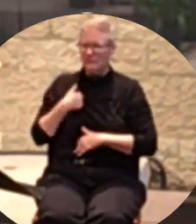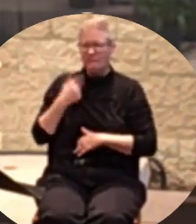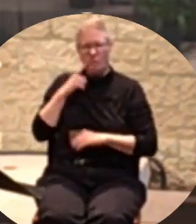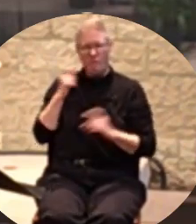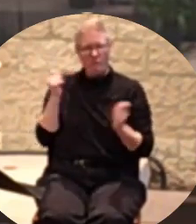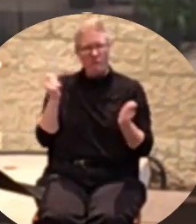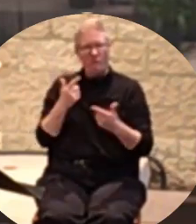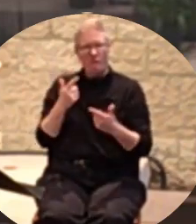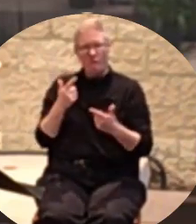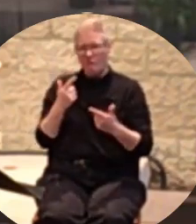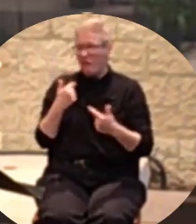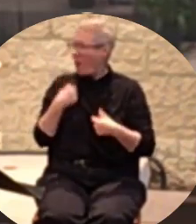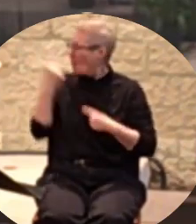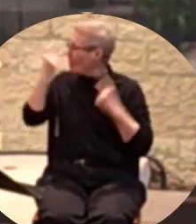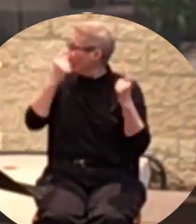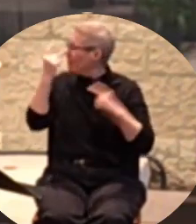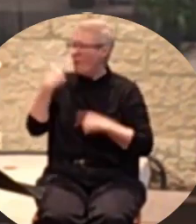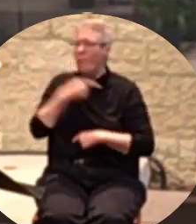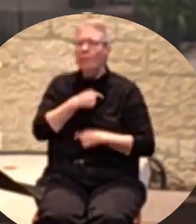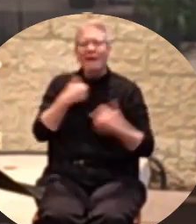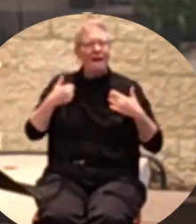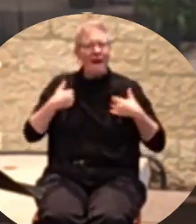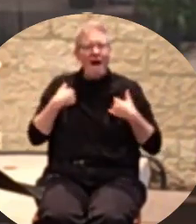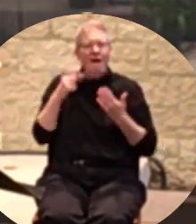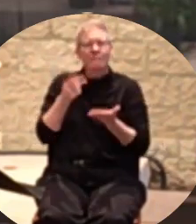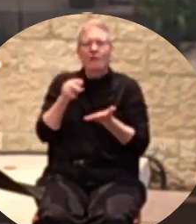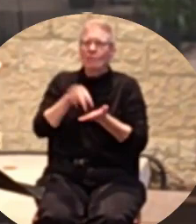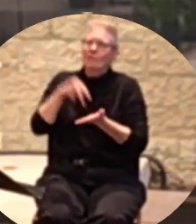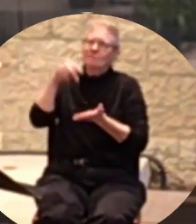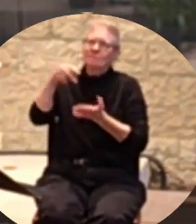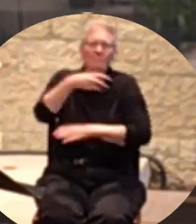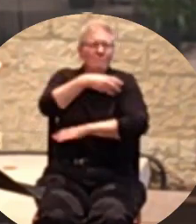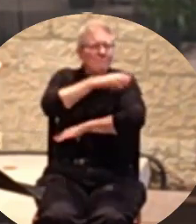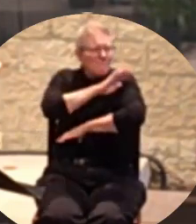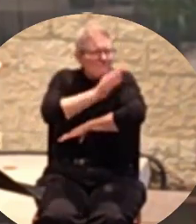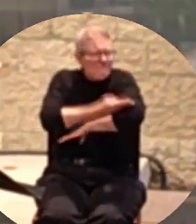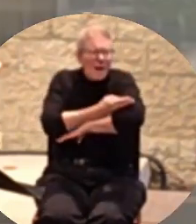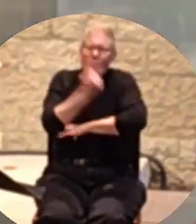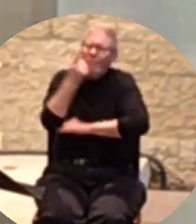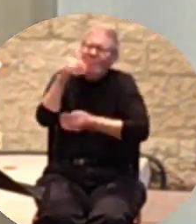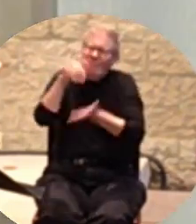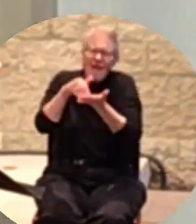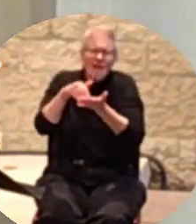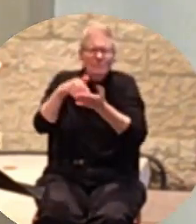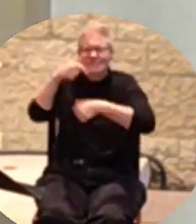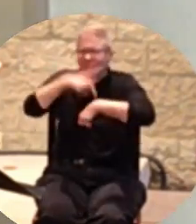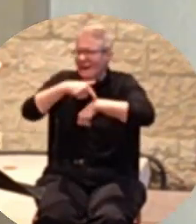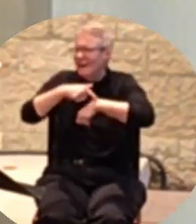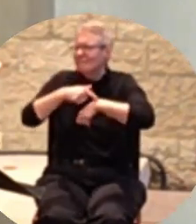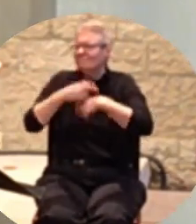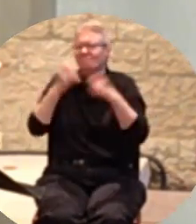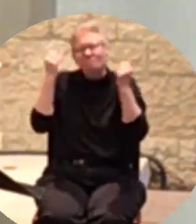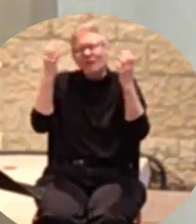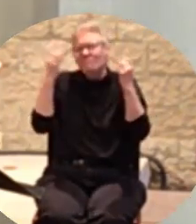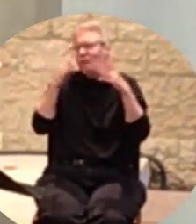resurrecting power within us to rise 1,000-plus times, eternal times, and it's always there.